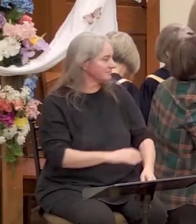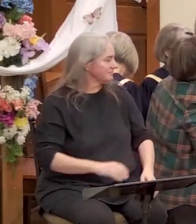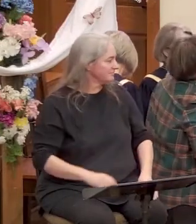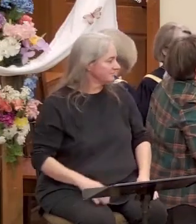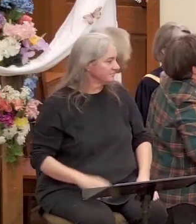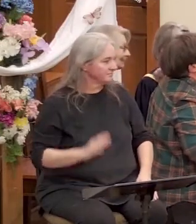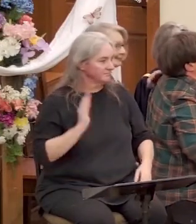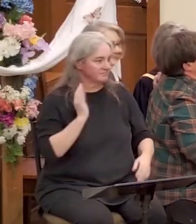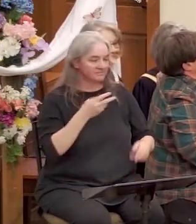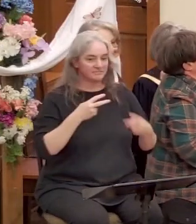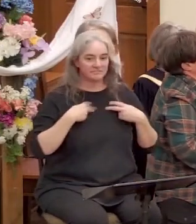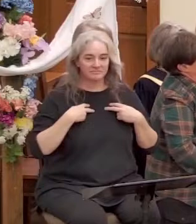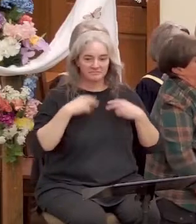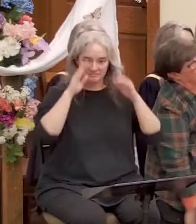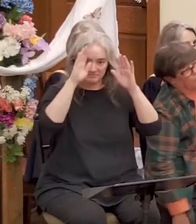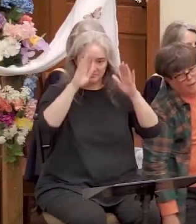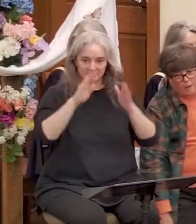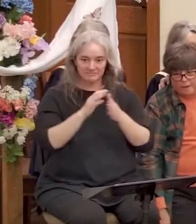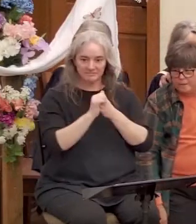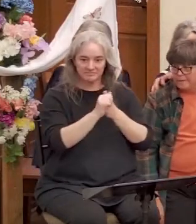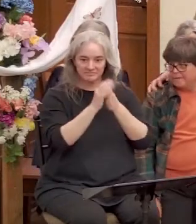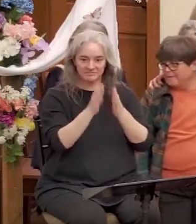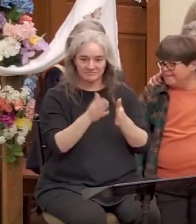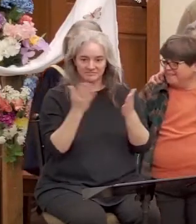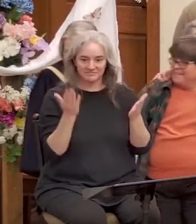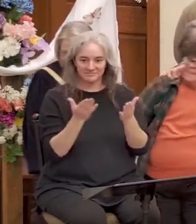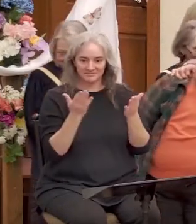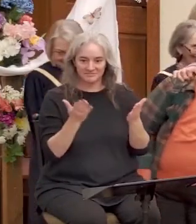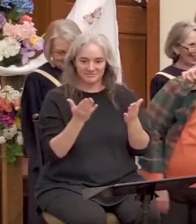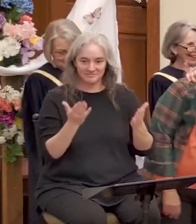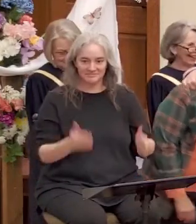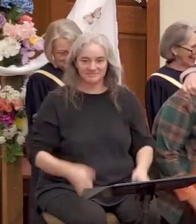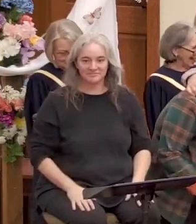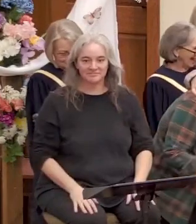We've got a fantastic leader here.